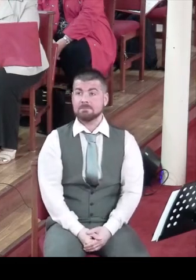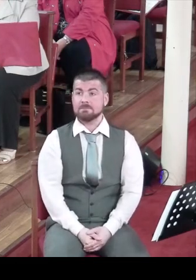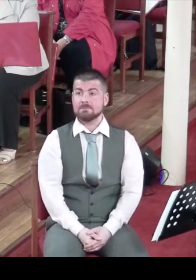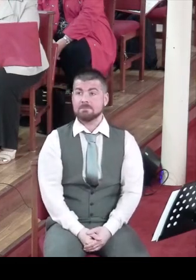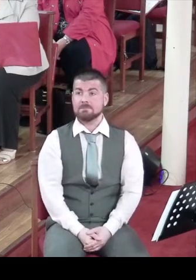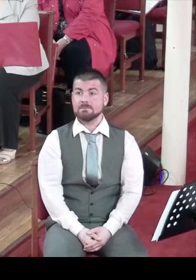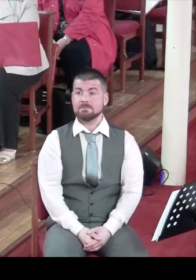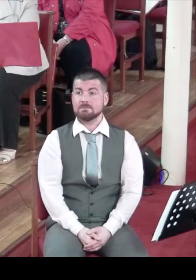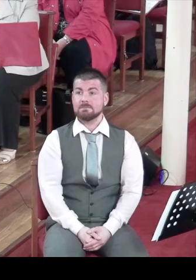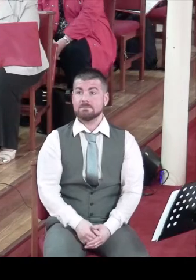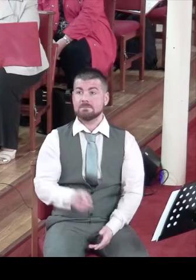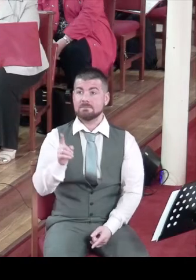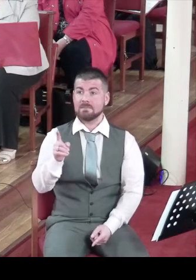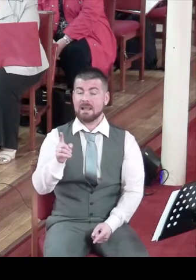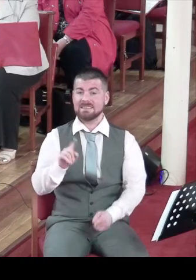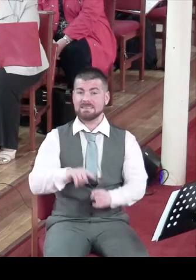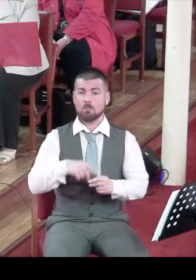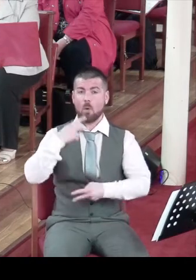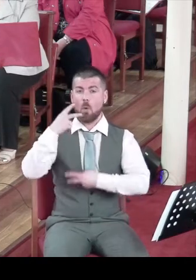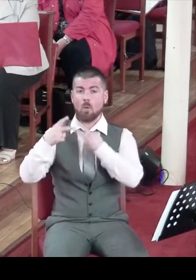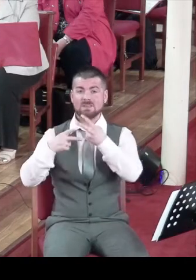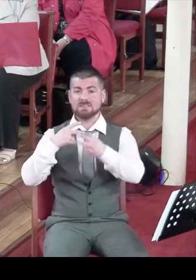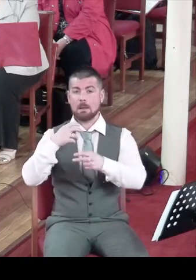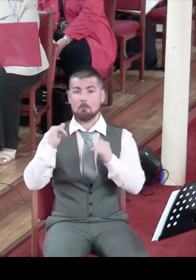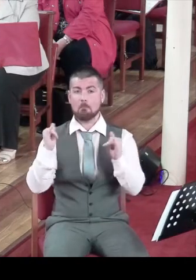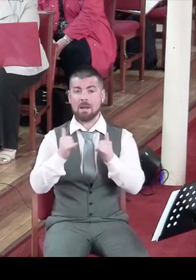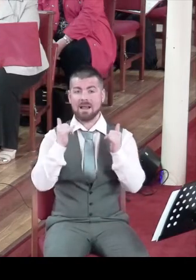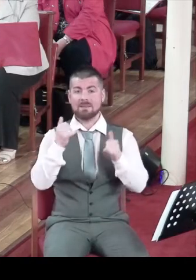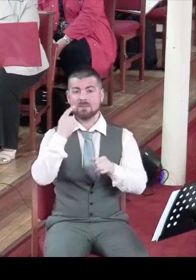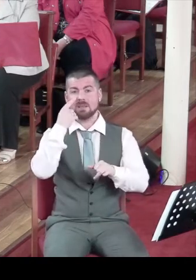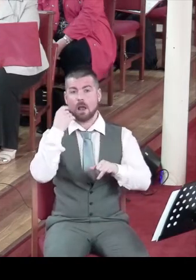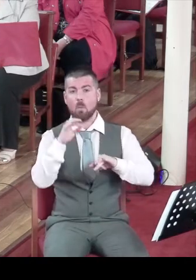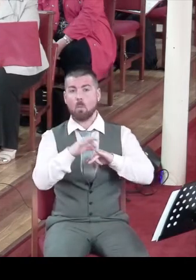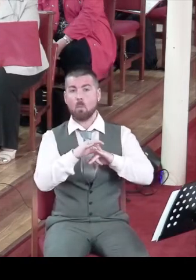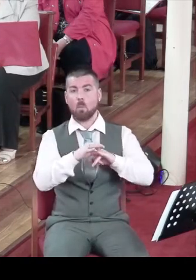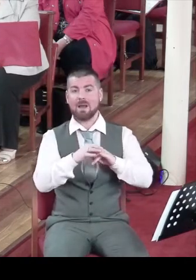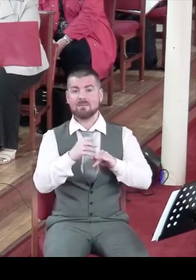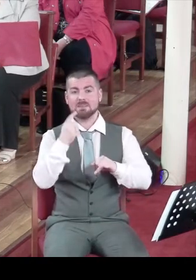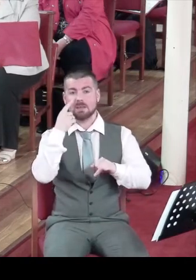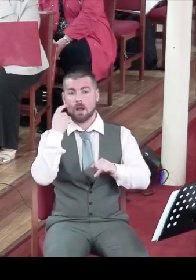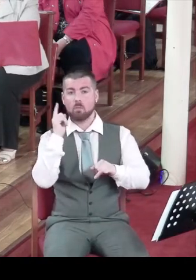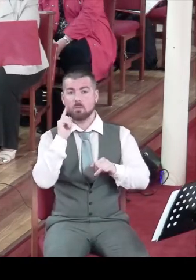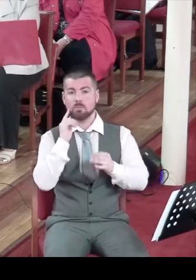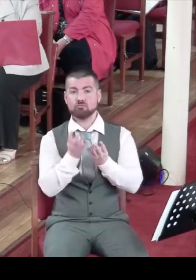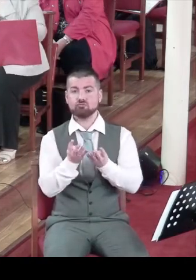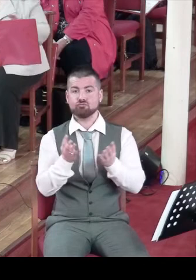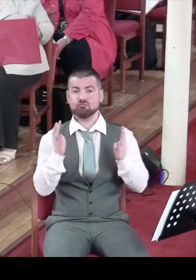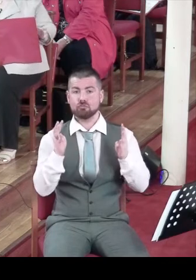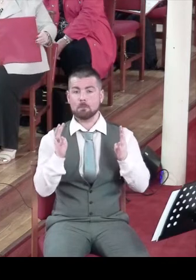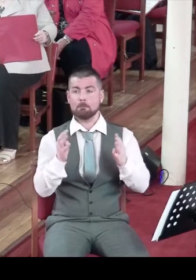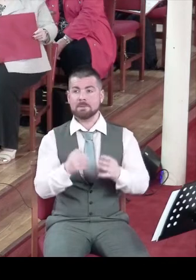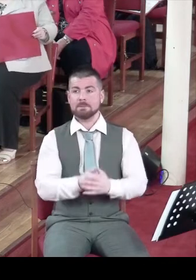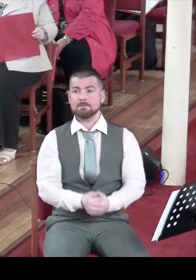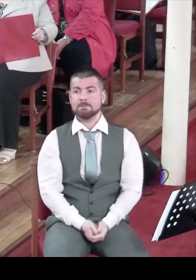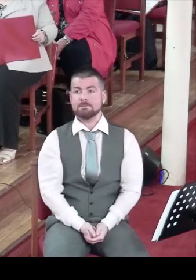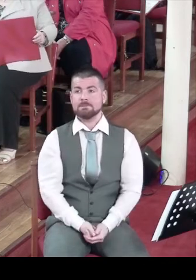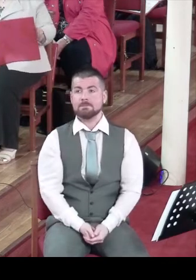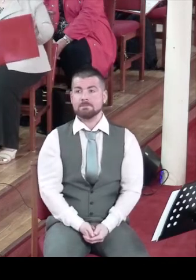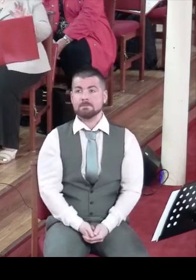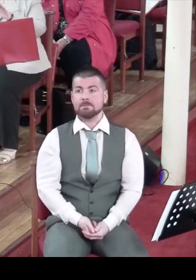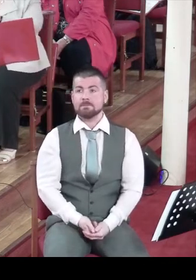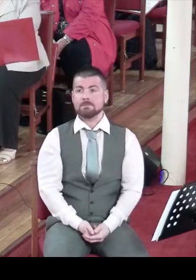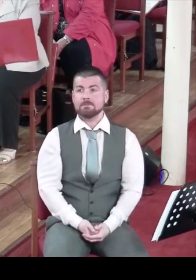was of the concert party for the young wives group, young women's group, all that time